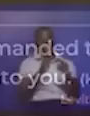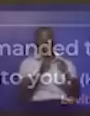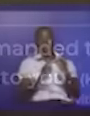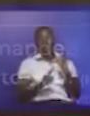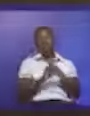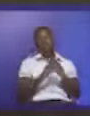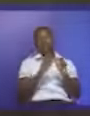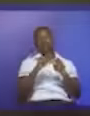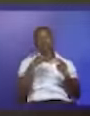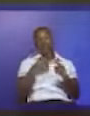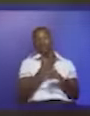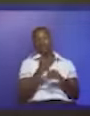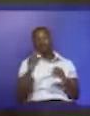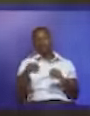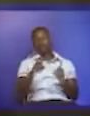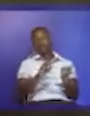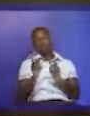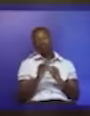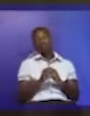are things to do.